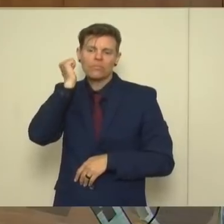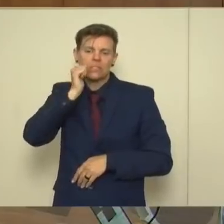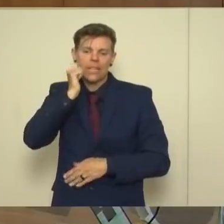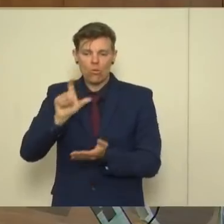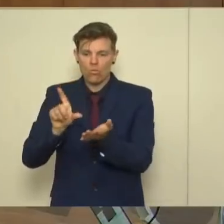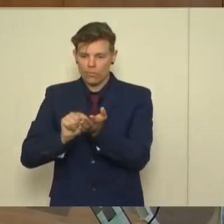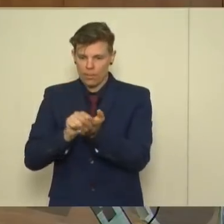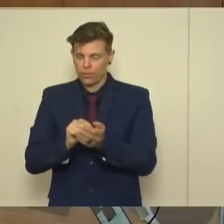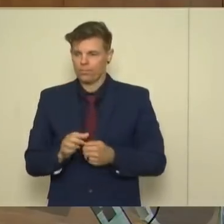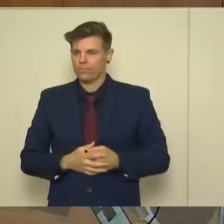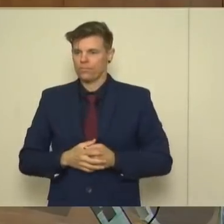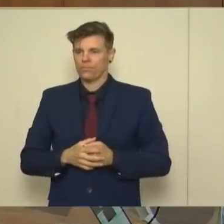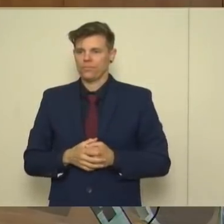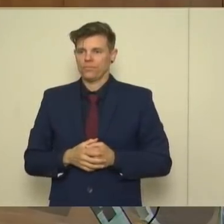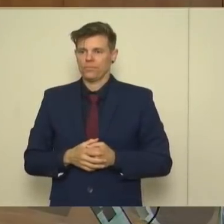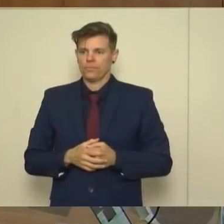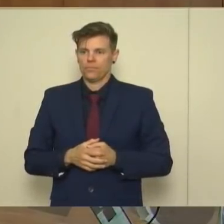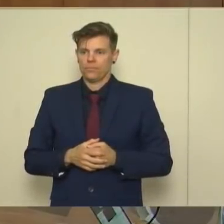on top of it. So